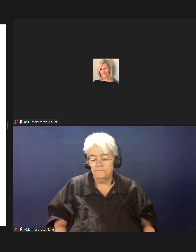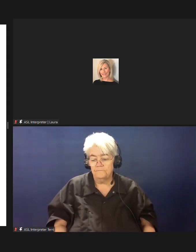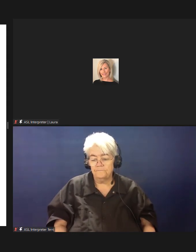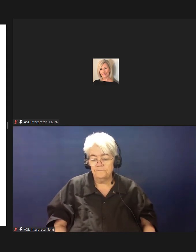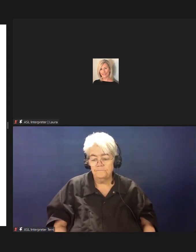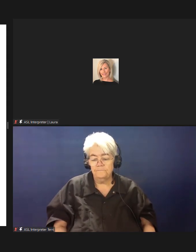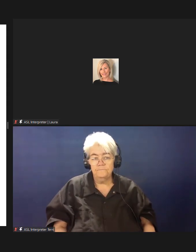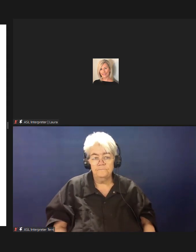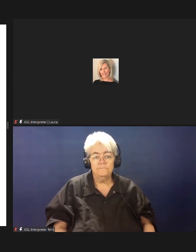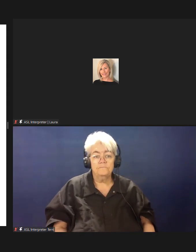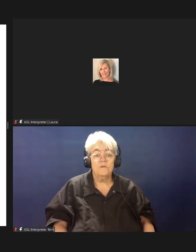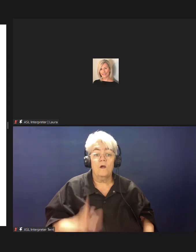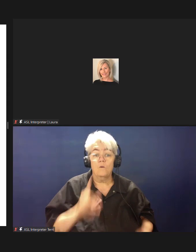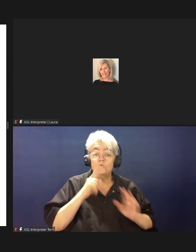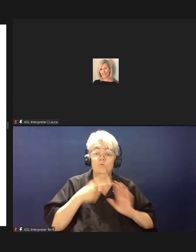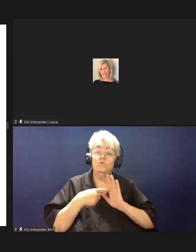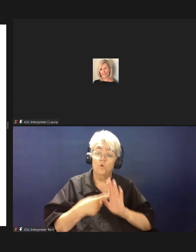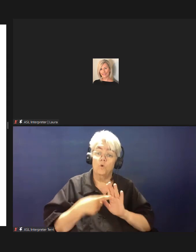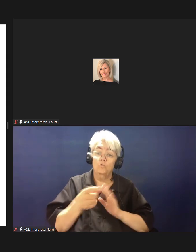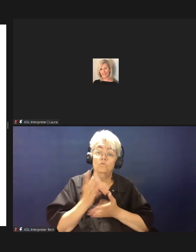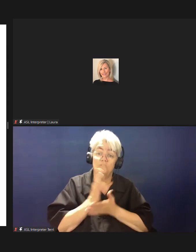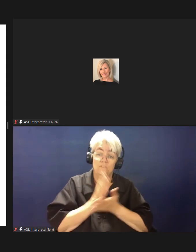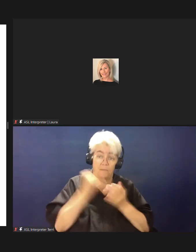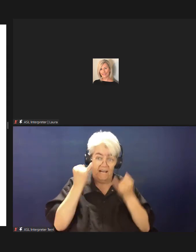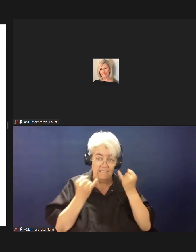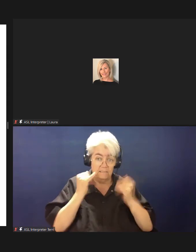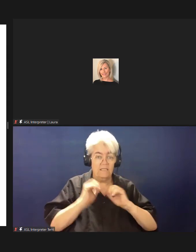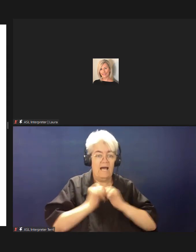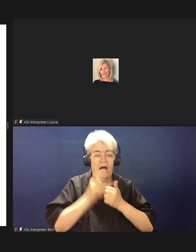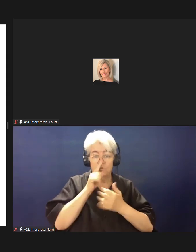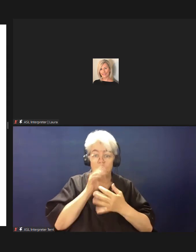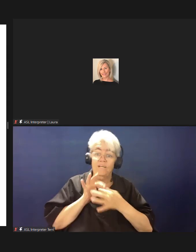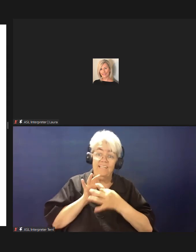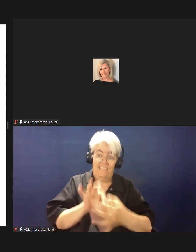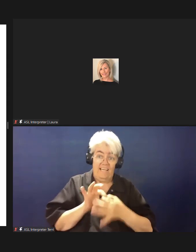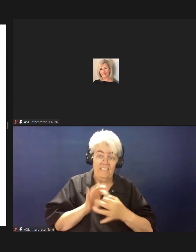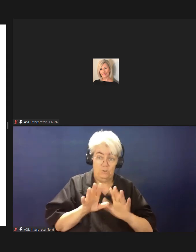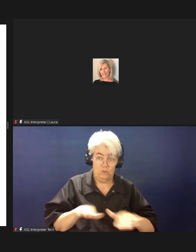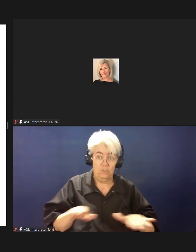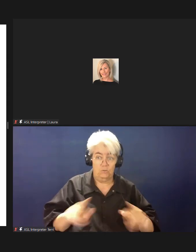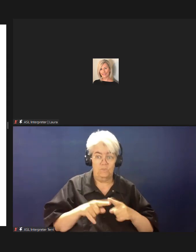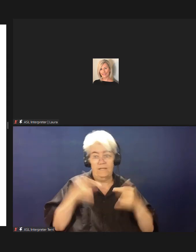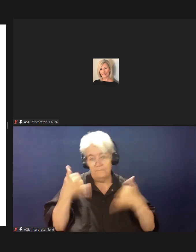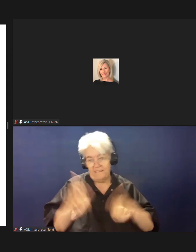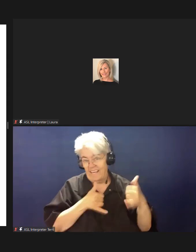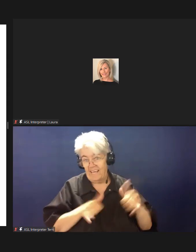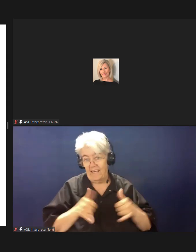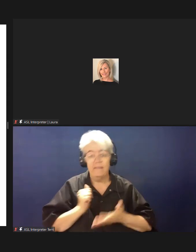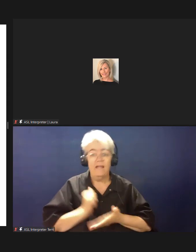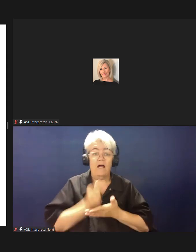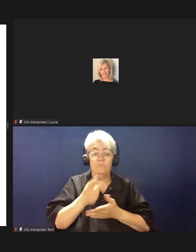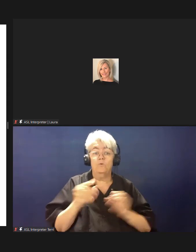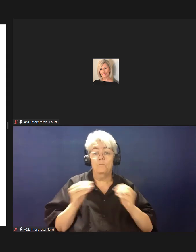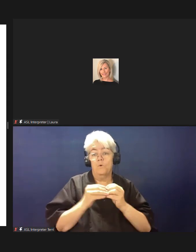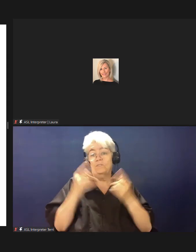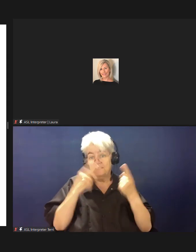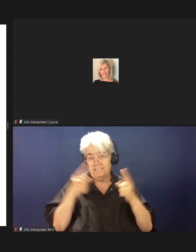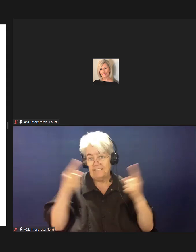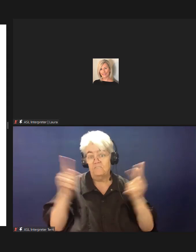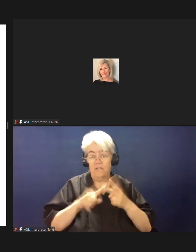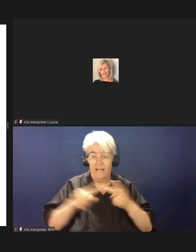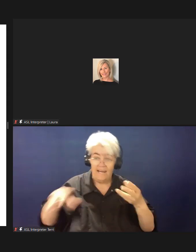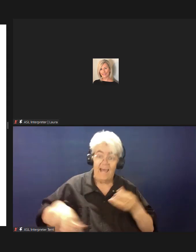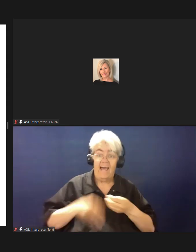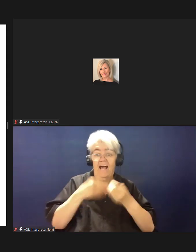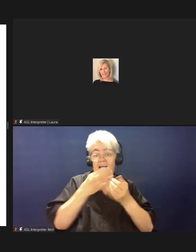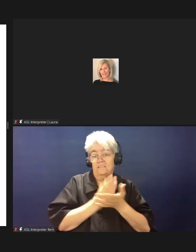Now, we'd like to show you a variety of strategies for engaging children in playful ways that will help you be successful, as well as adding